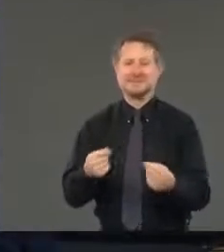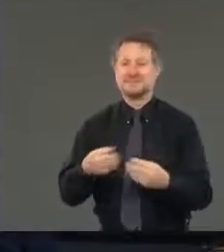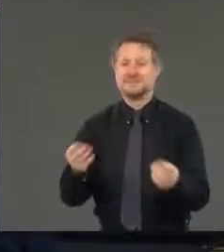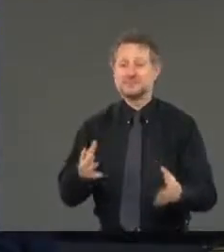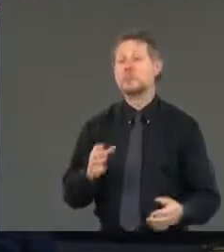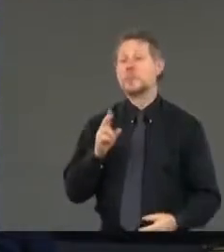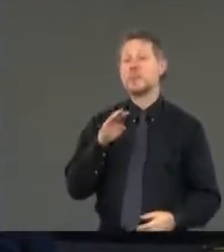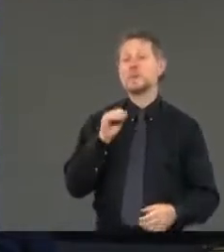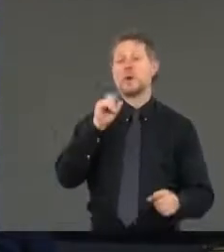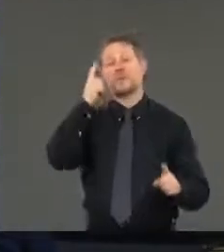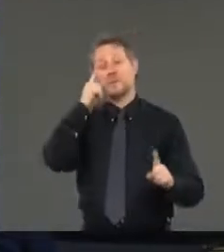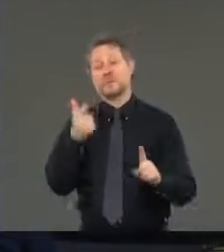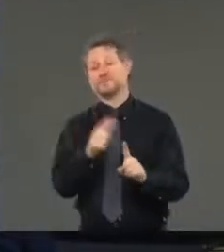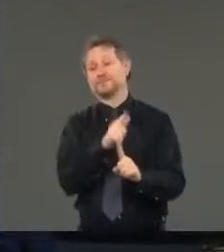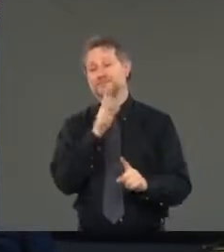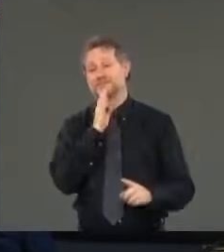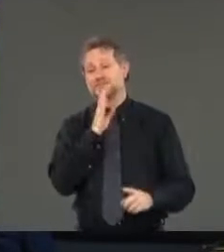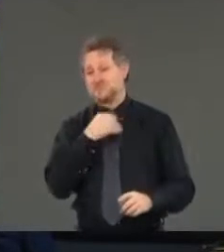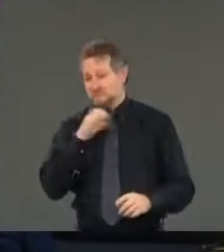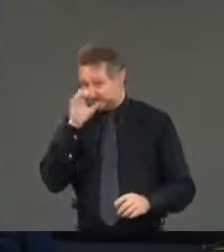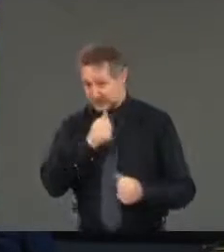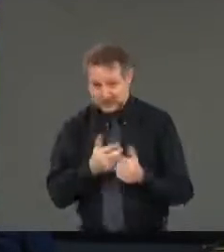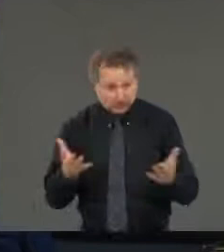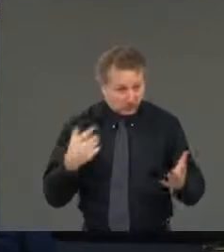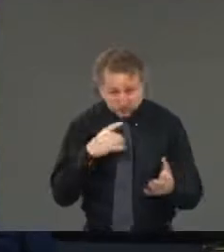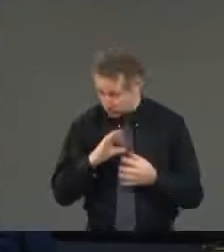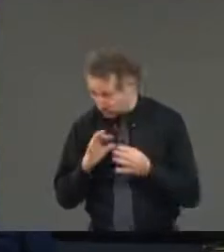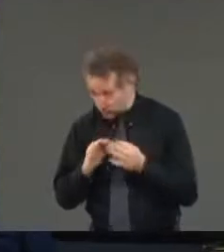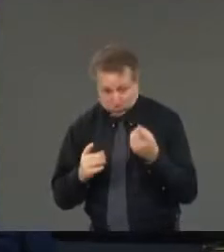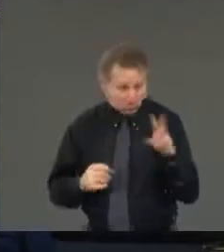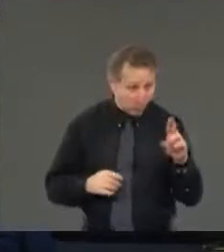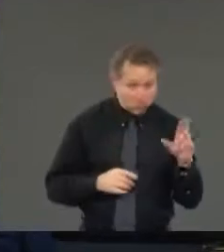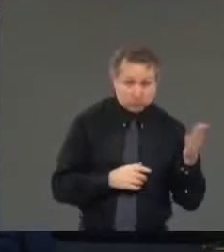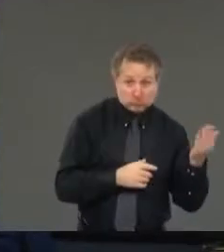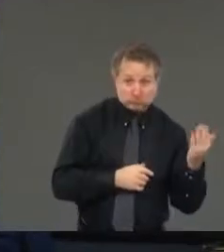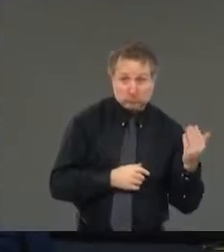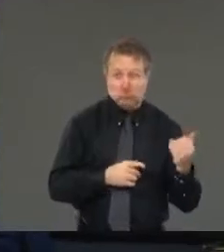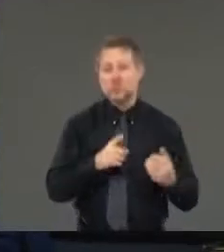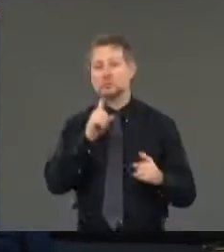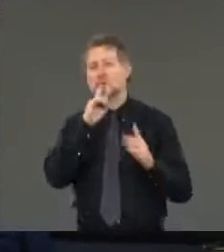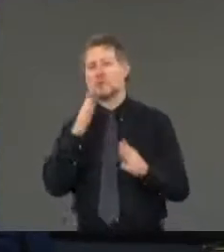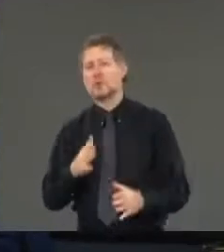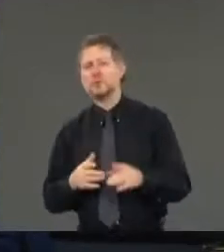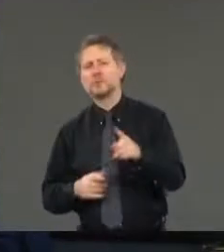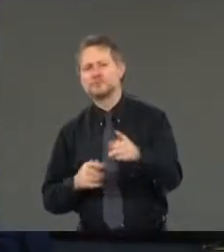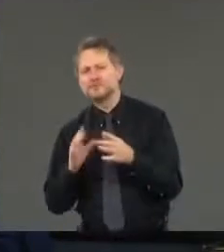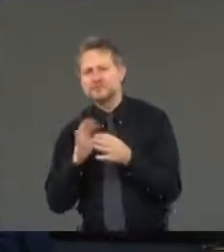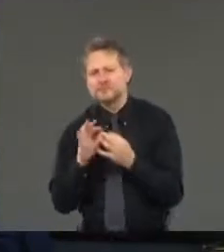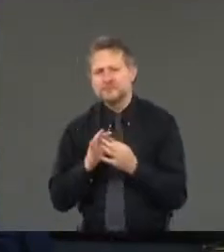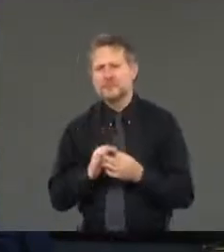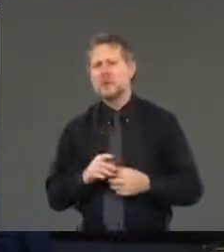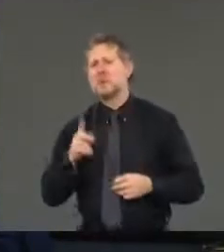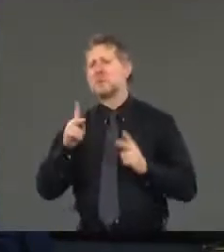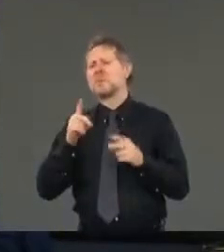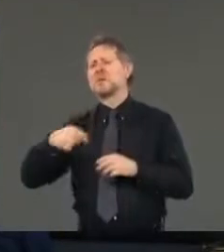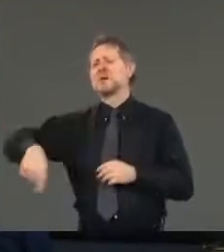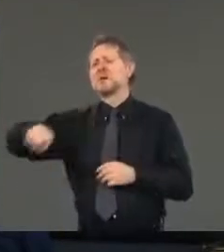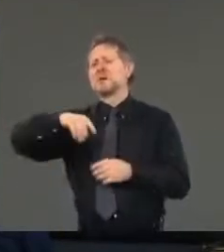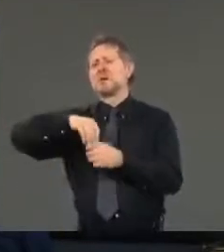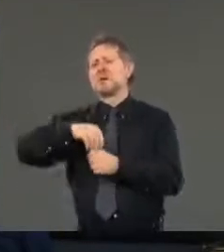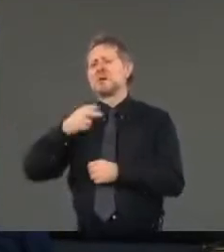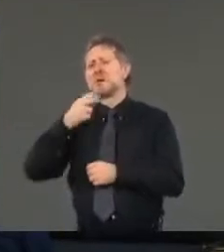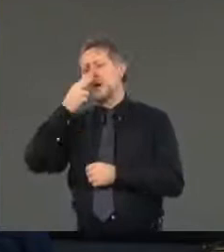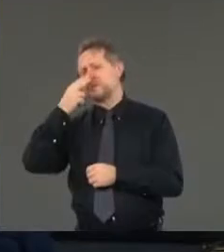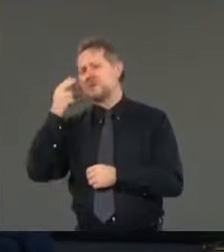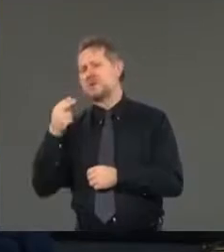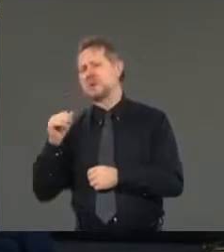anything left out that I left out, Doctor? Just really quickly, there Okay. are accusations of squatters out in the Hamptons taking advantage of your well-intentioned non-eviction